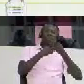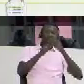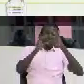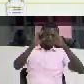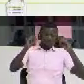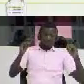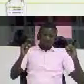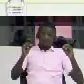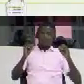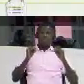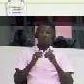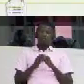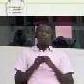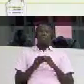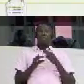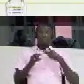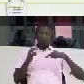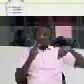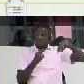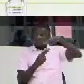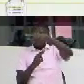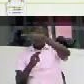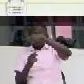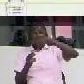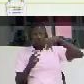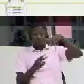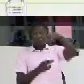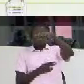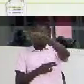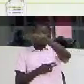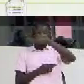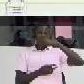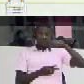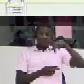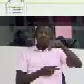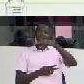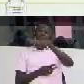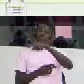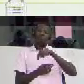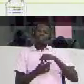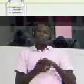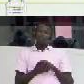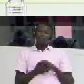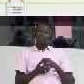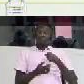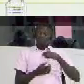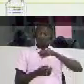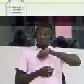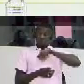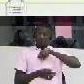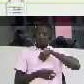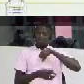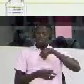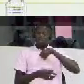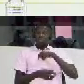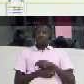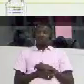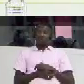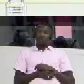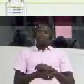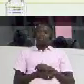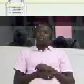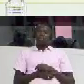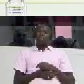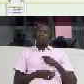go to the next office. noonu lañu round. That was the way they went around and around. ba man mii suma boppa. Until I